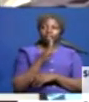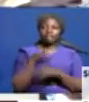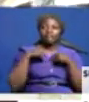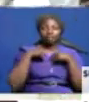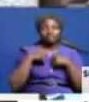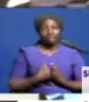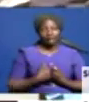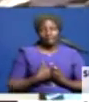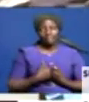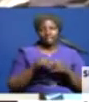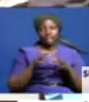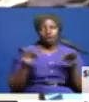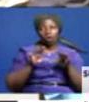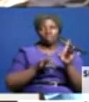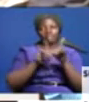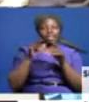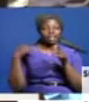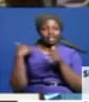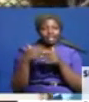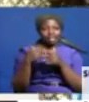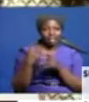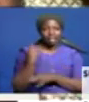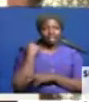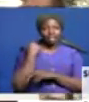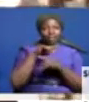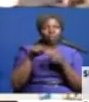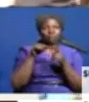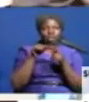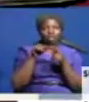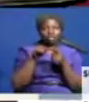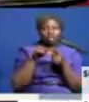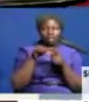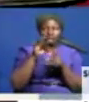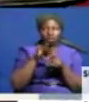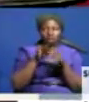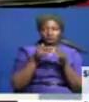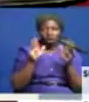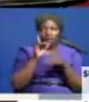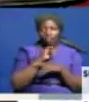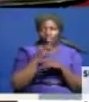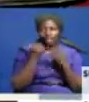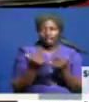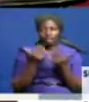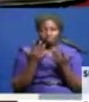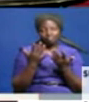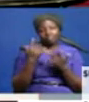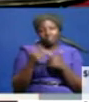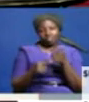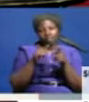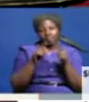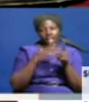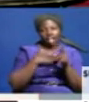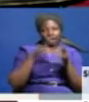a long journey since yesterday when the polls were opened, and now we put a nail on it, but then our viewers should